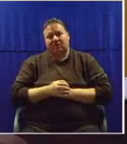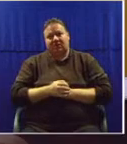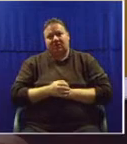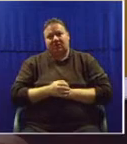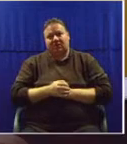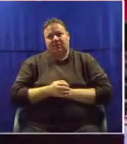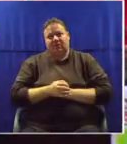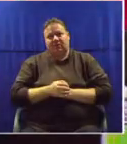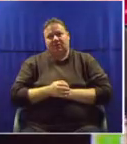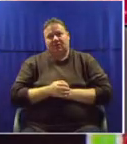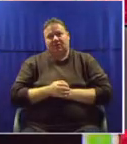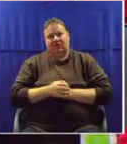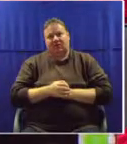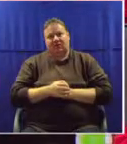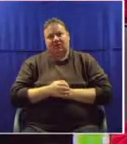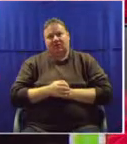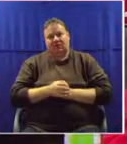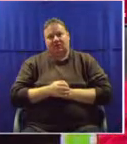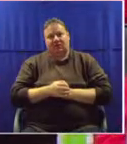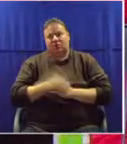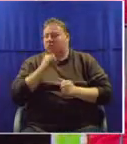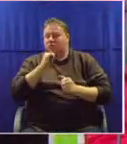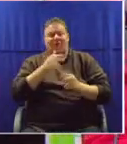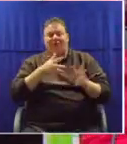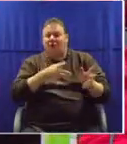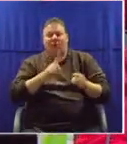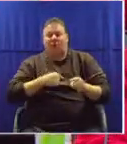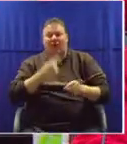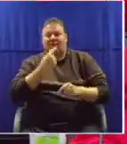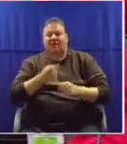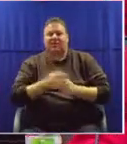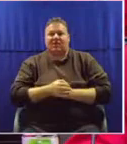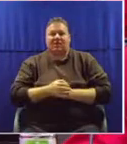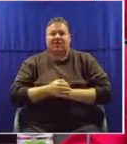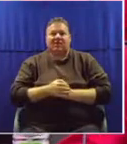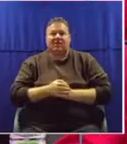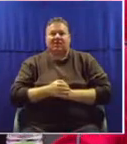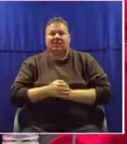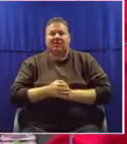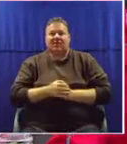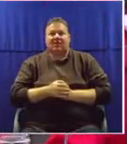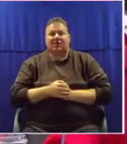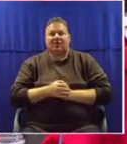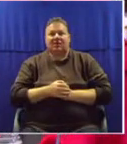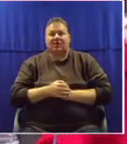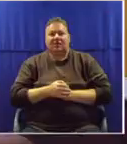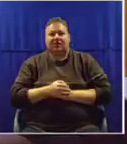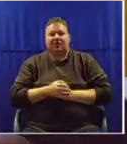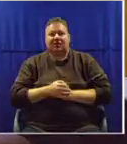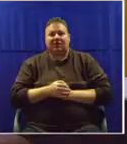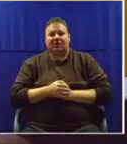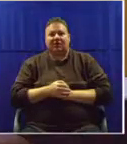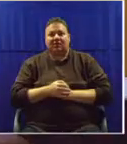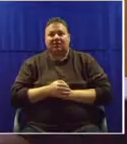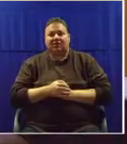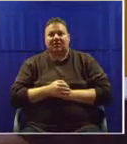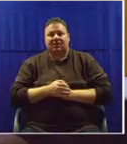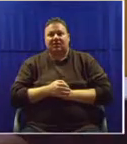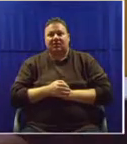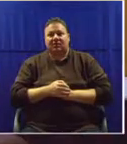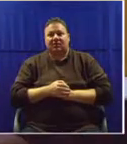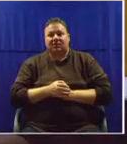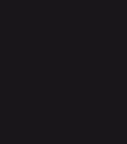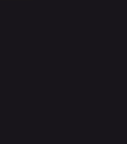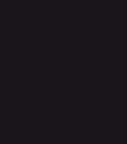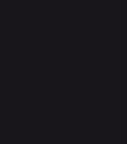In addition, in terms of what I was saying, Speaker, you've not followed what I was saying. No, I followed what you are saying. We wanted to take our time. Honorable Tlakute.